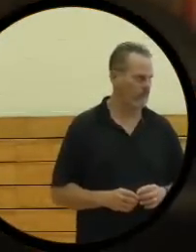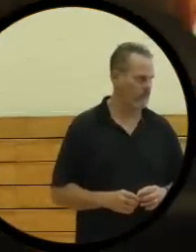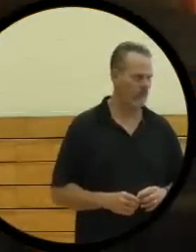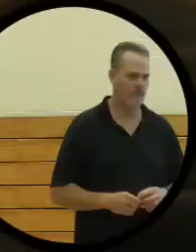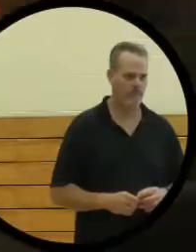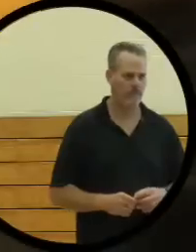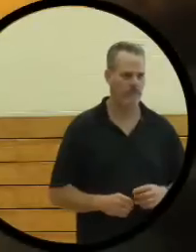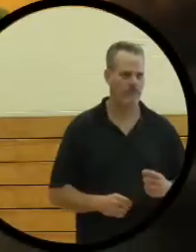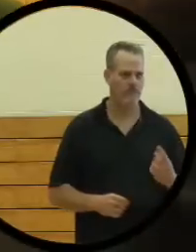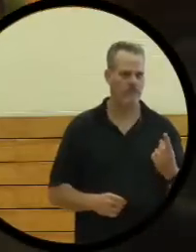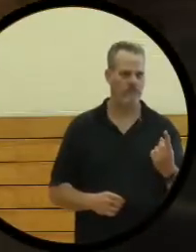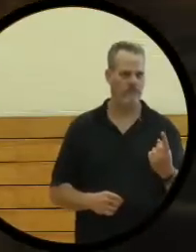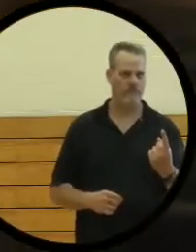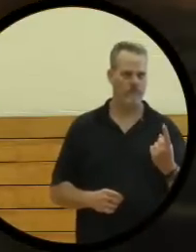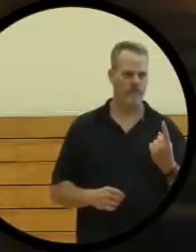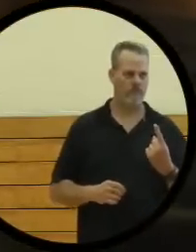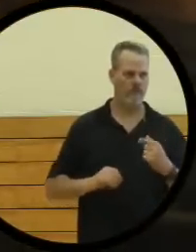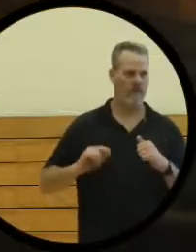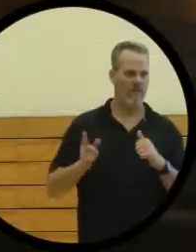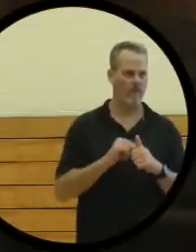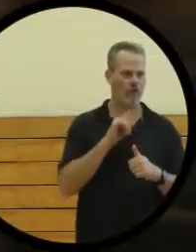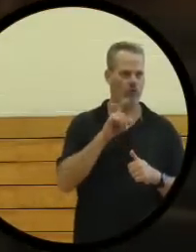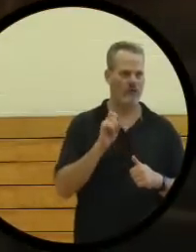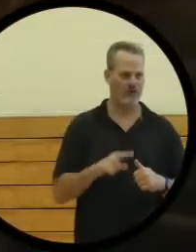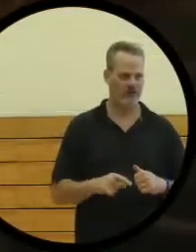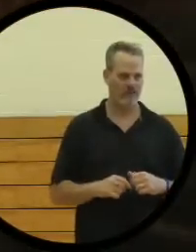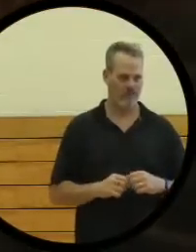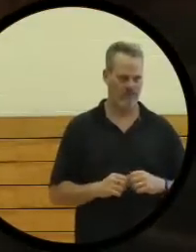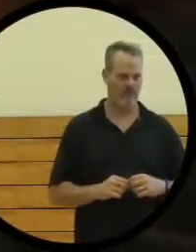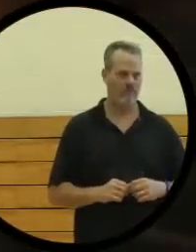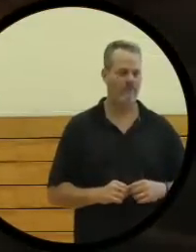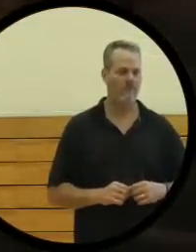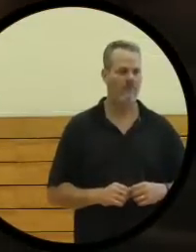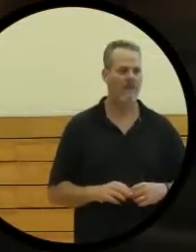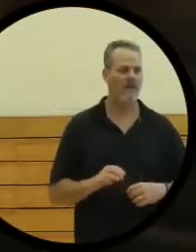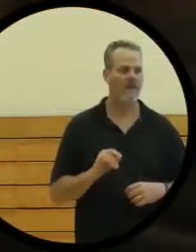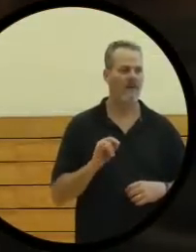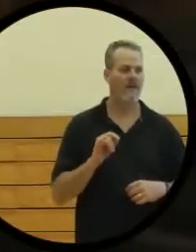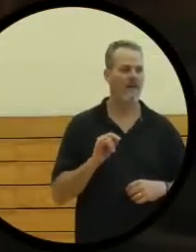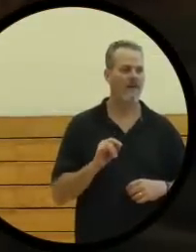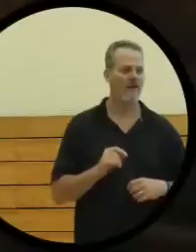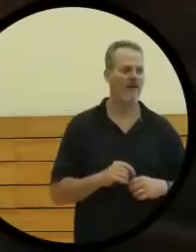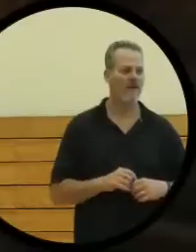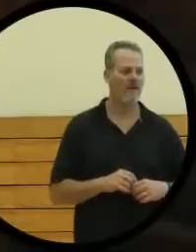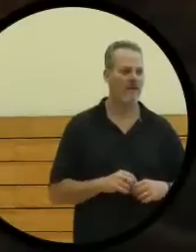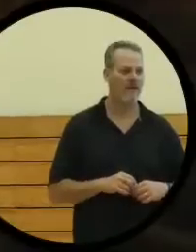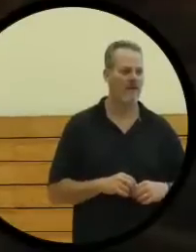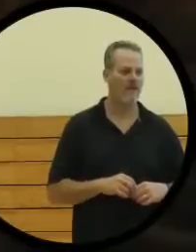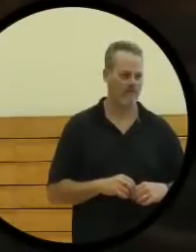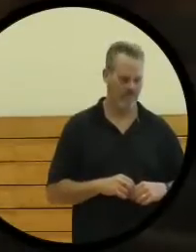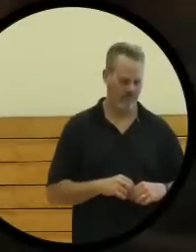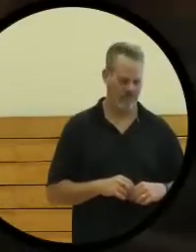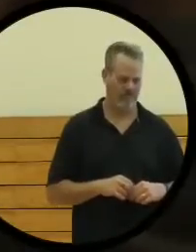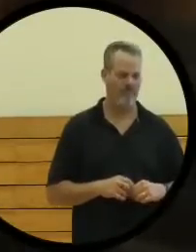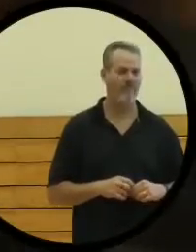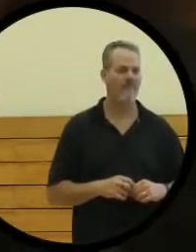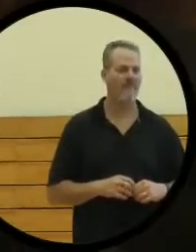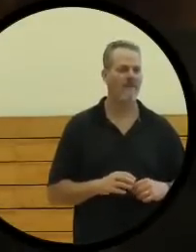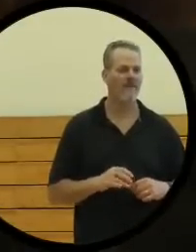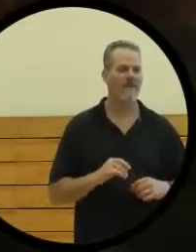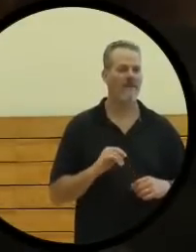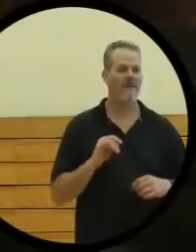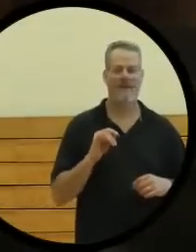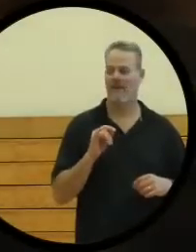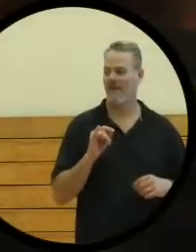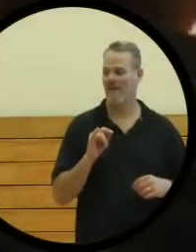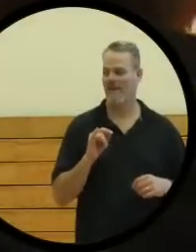First question for civil defense, I'd say, is if this thing comes in the middle of the night, I know for calling tsunamis or whatever, there was a